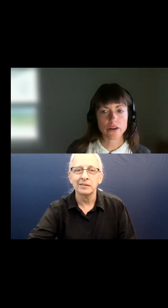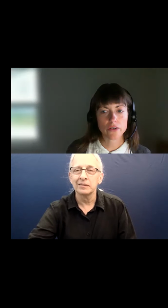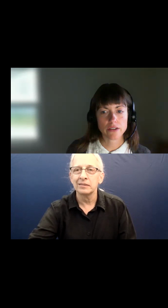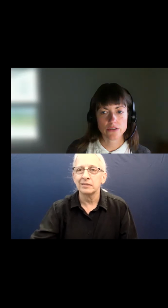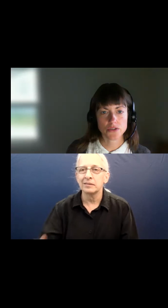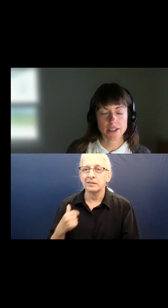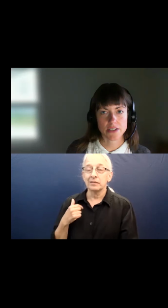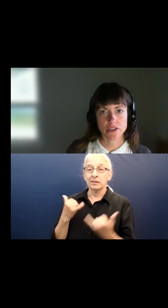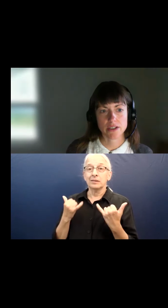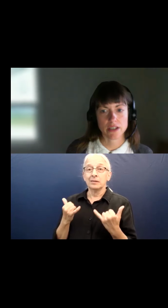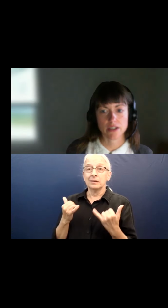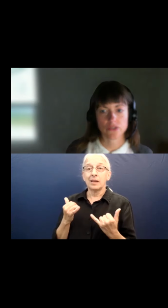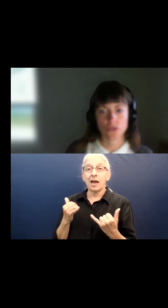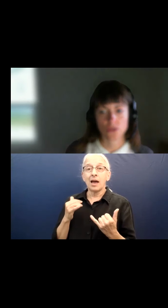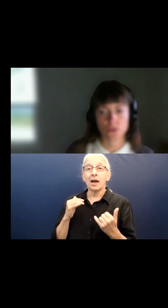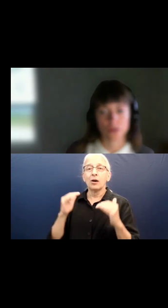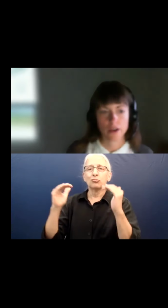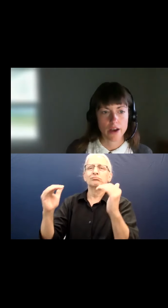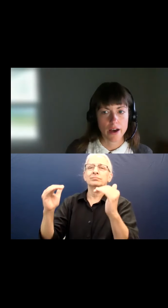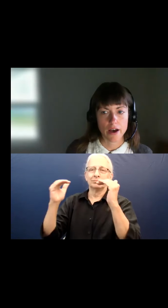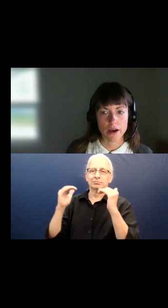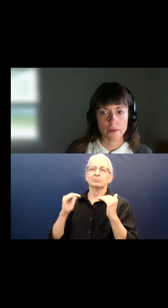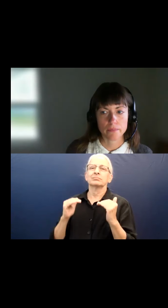So we are going to transition into